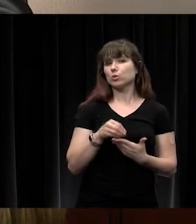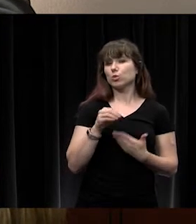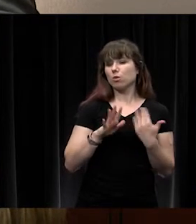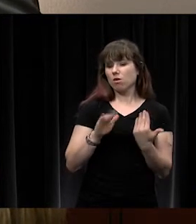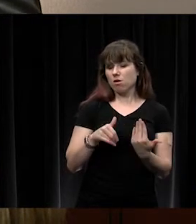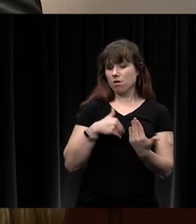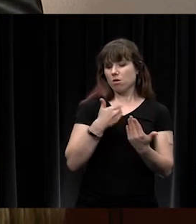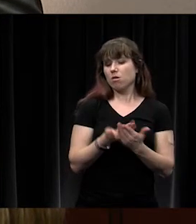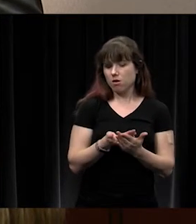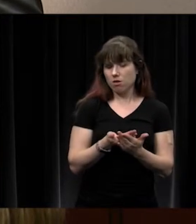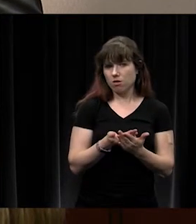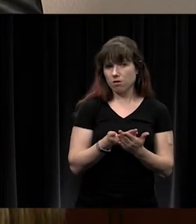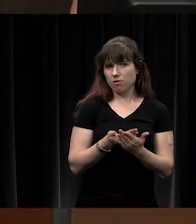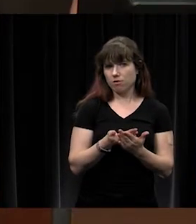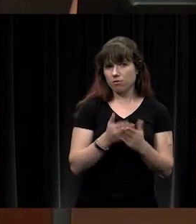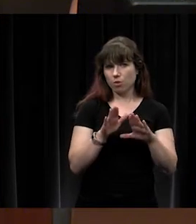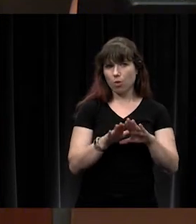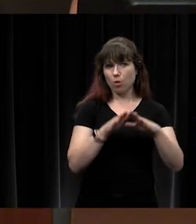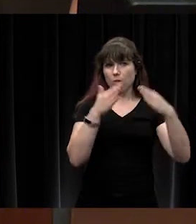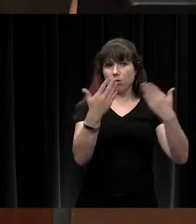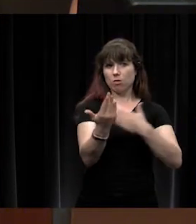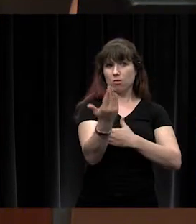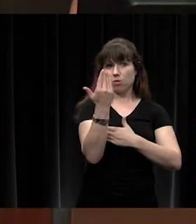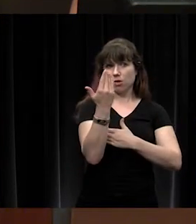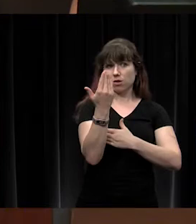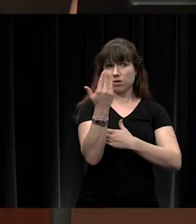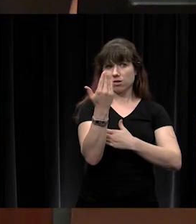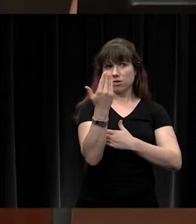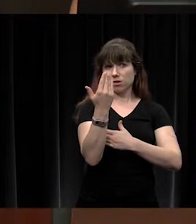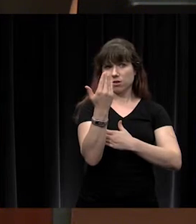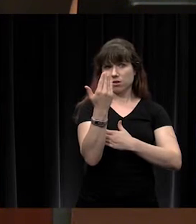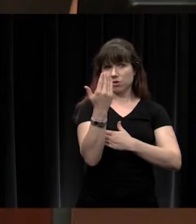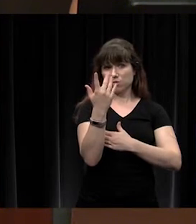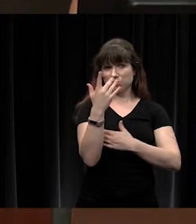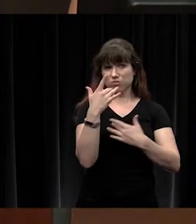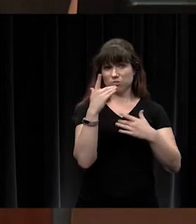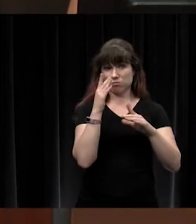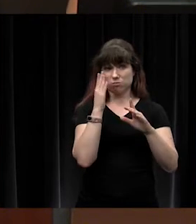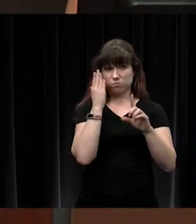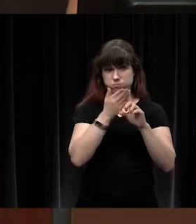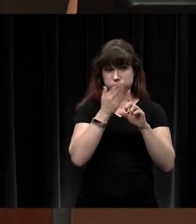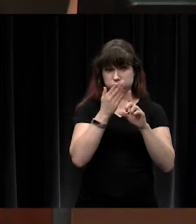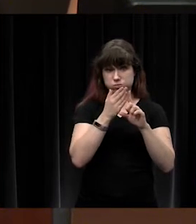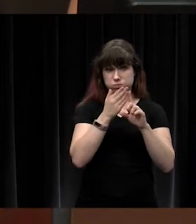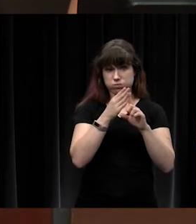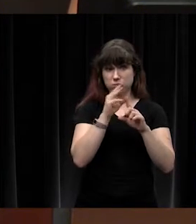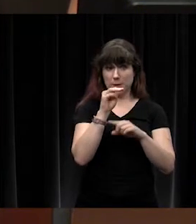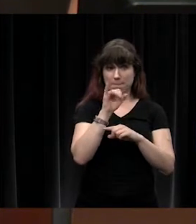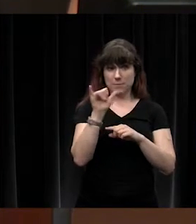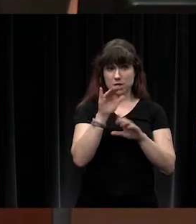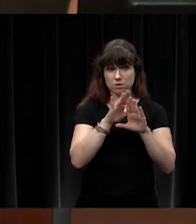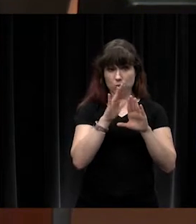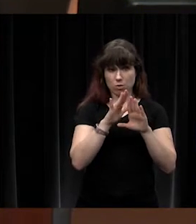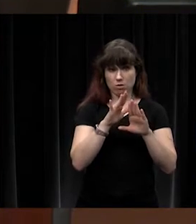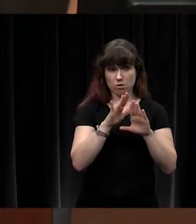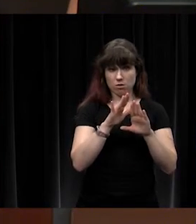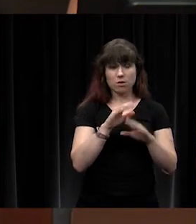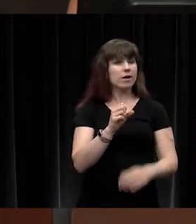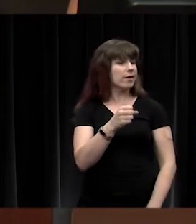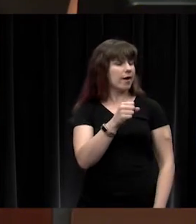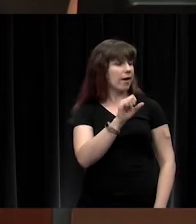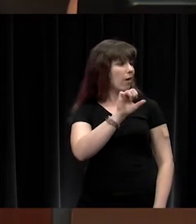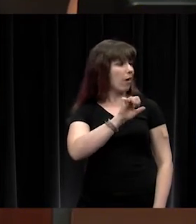school opens up in the morning, will the main flow be in through the main entry? Yes. All the other doors are